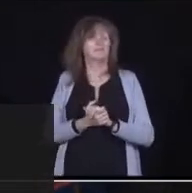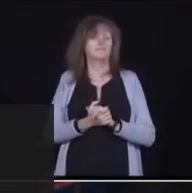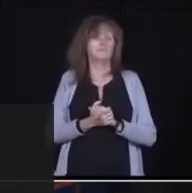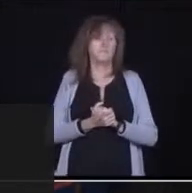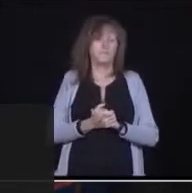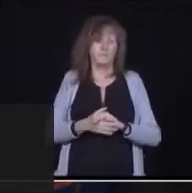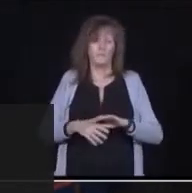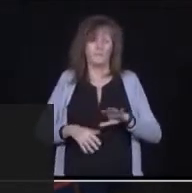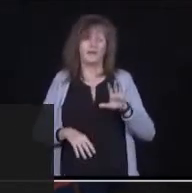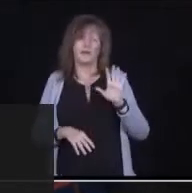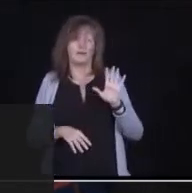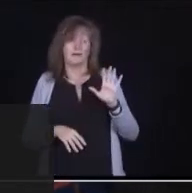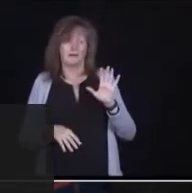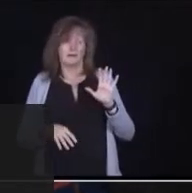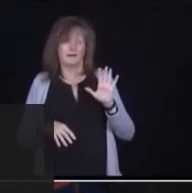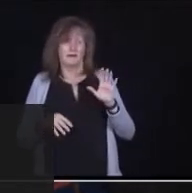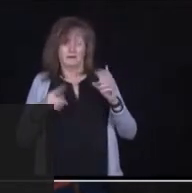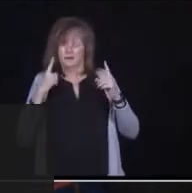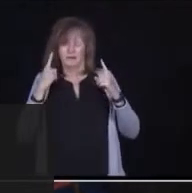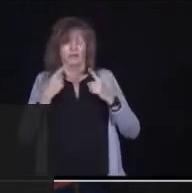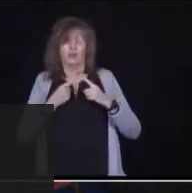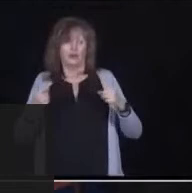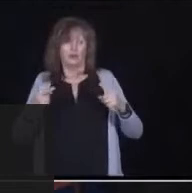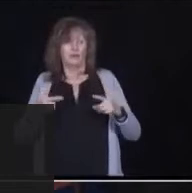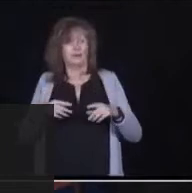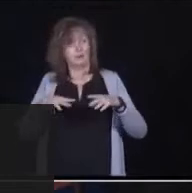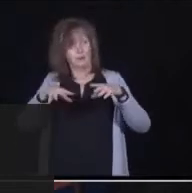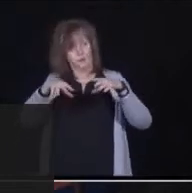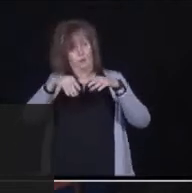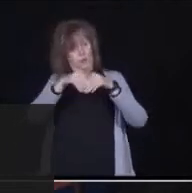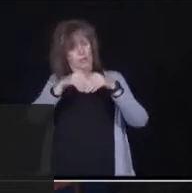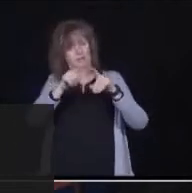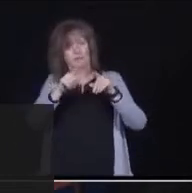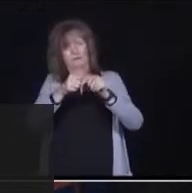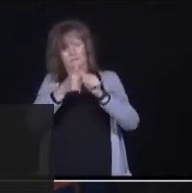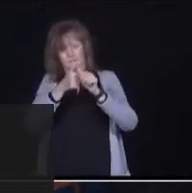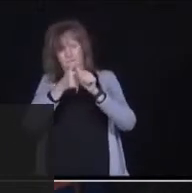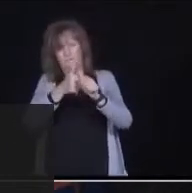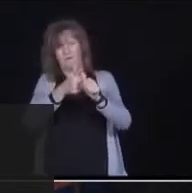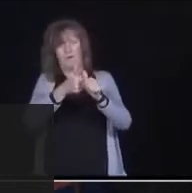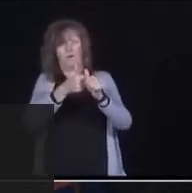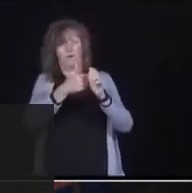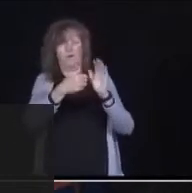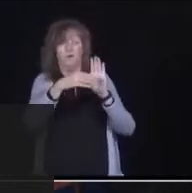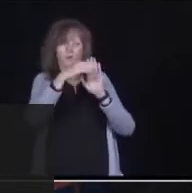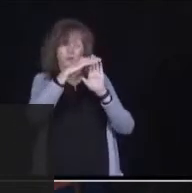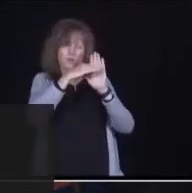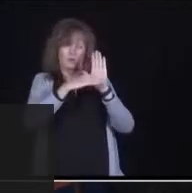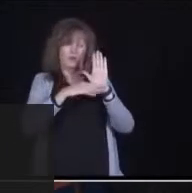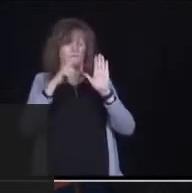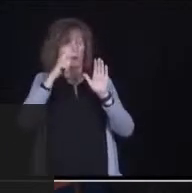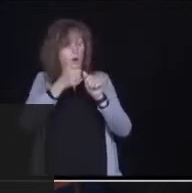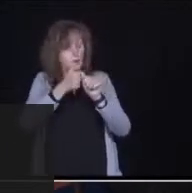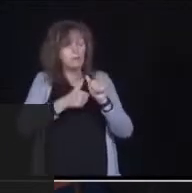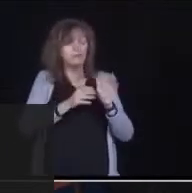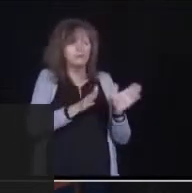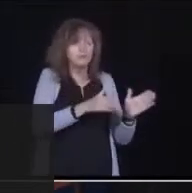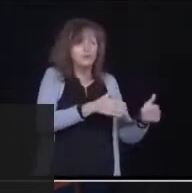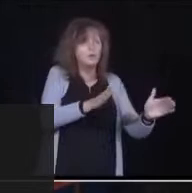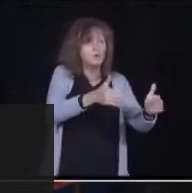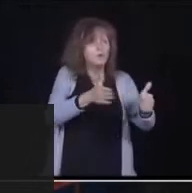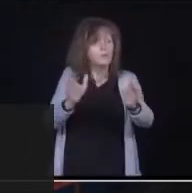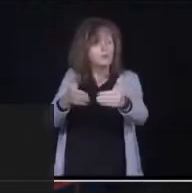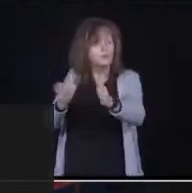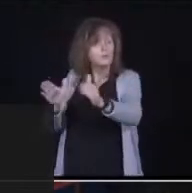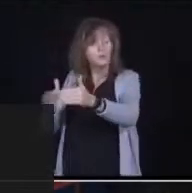to, Stan chose, all the protocols were followed. Every single person in that room had a mask. They got their temperature taken. If I stretched my legs,